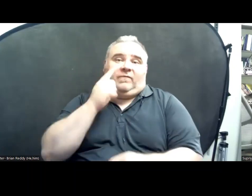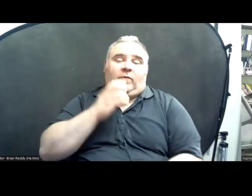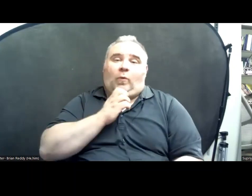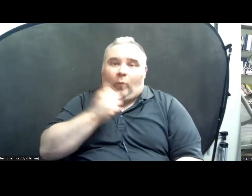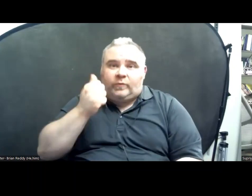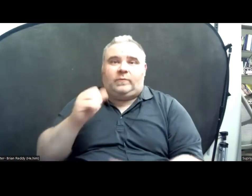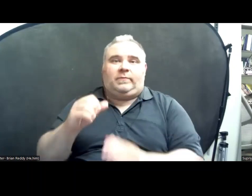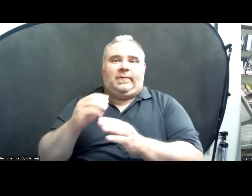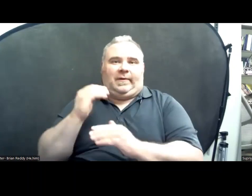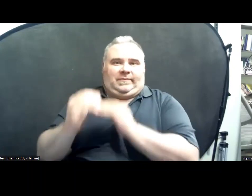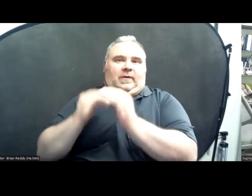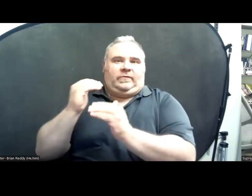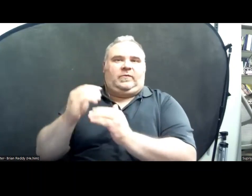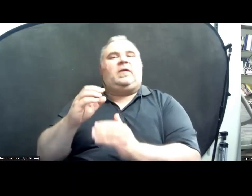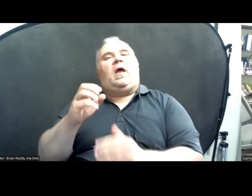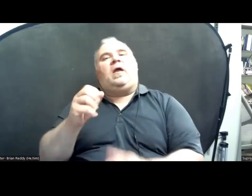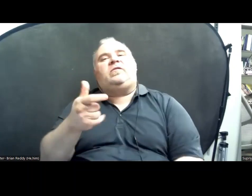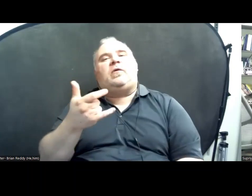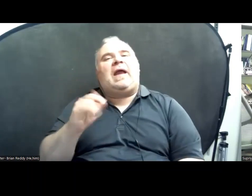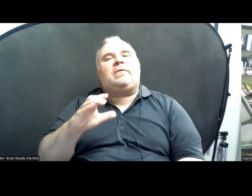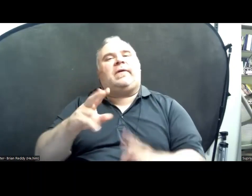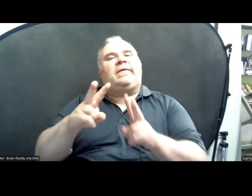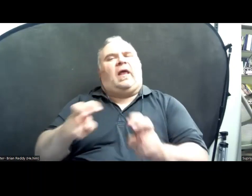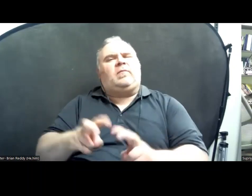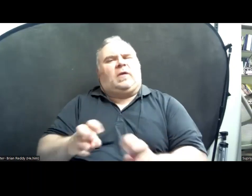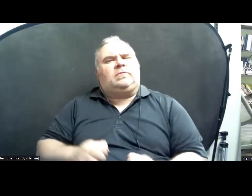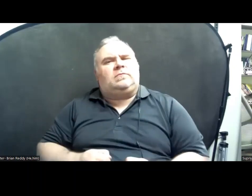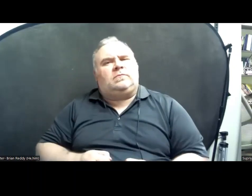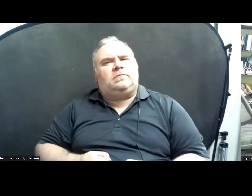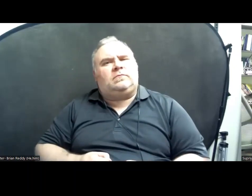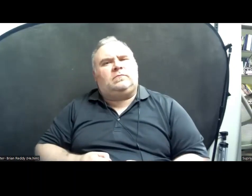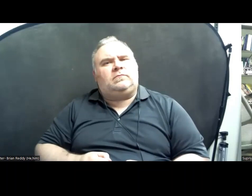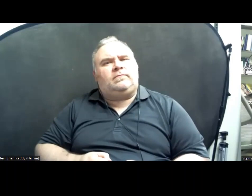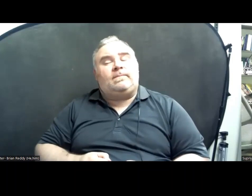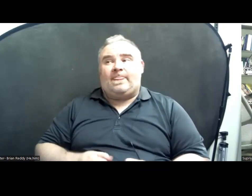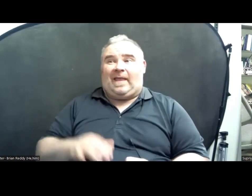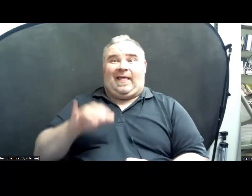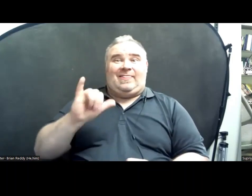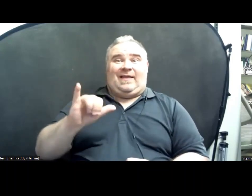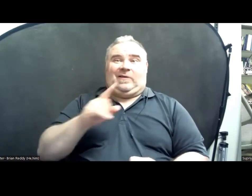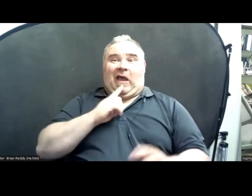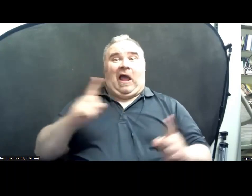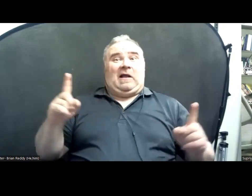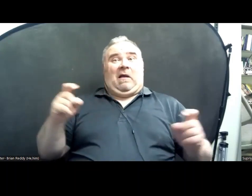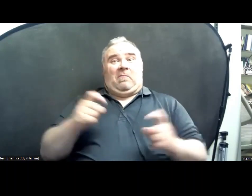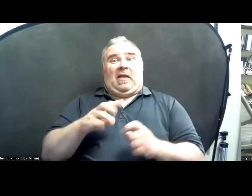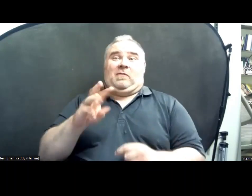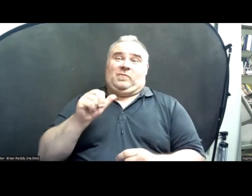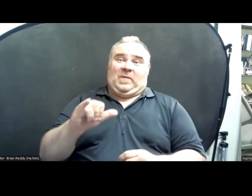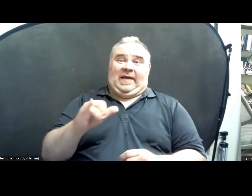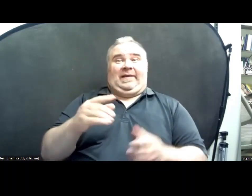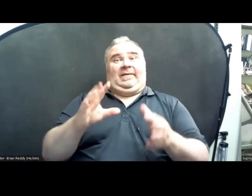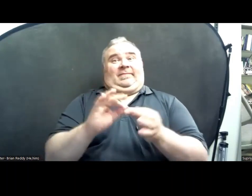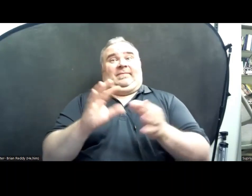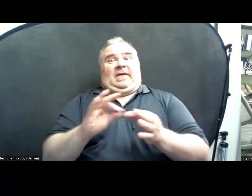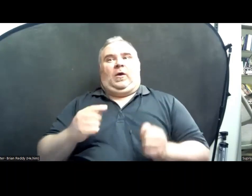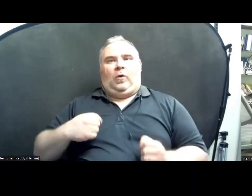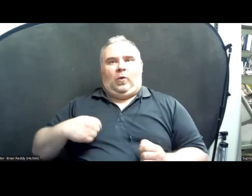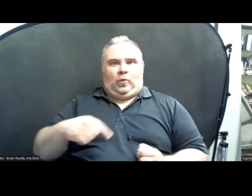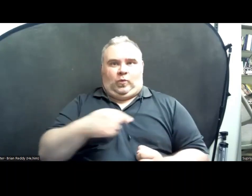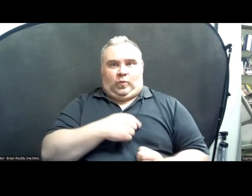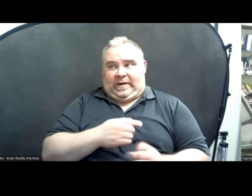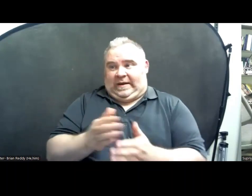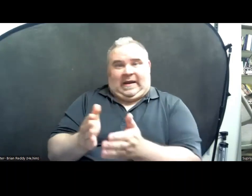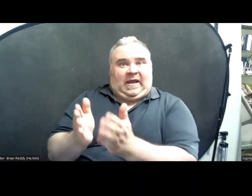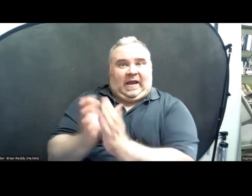this is called geriatric assessment. And geriatric assessment is really just a complicated way of saying that we really ask